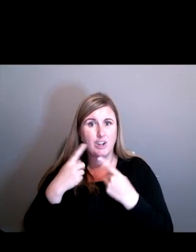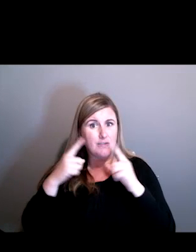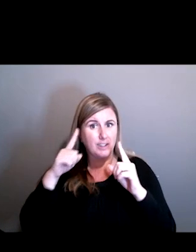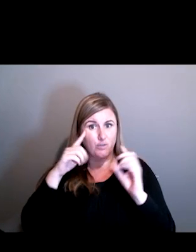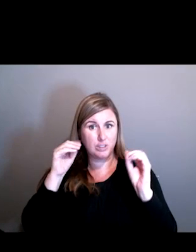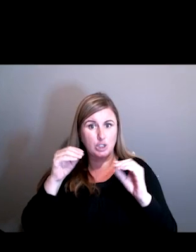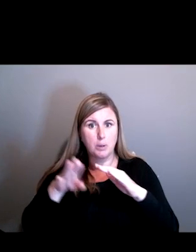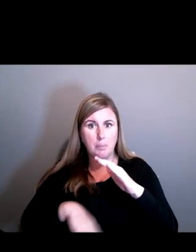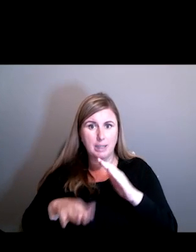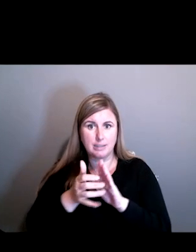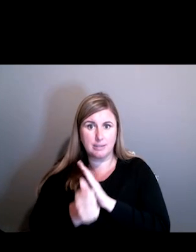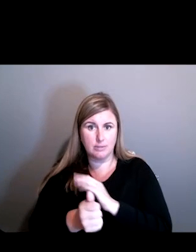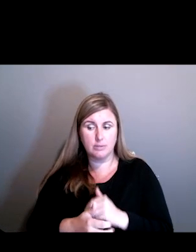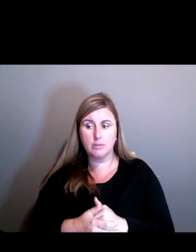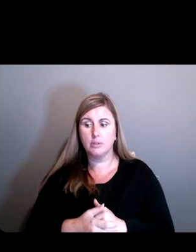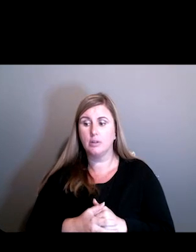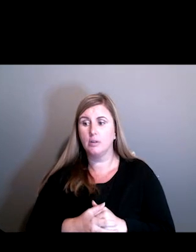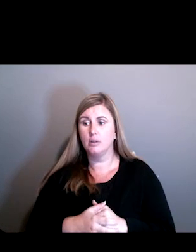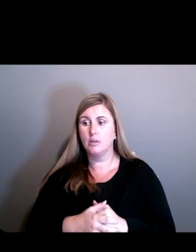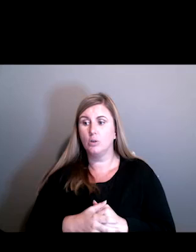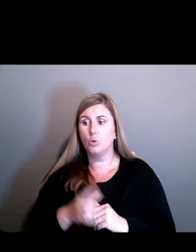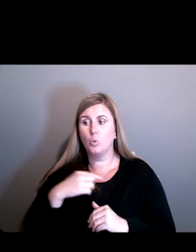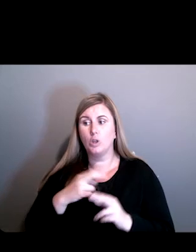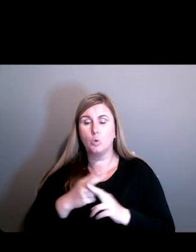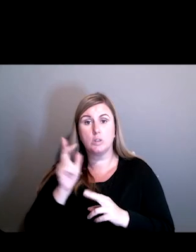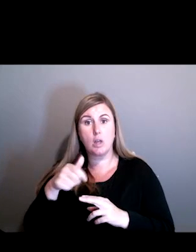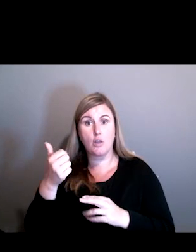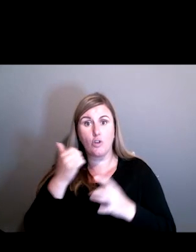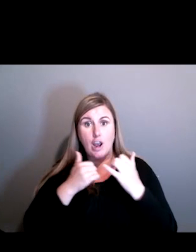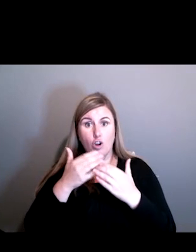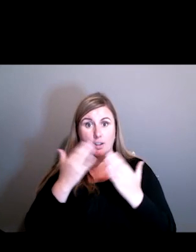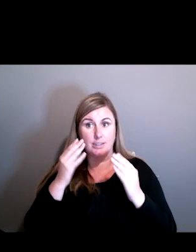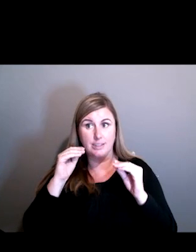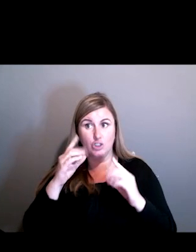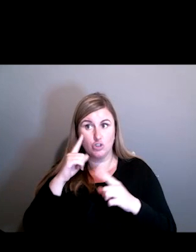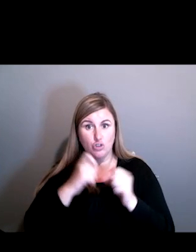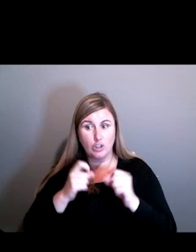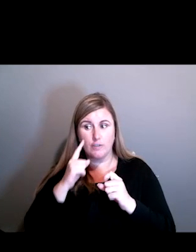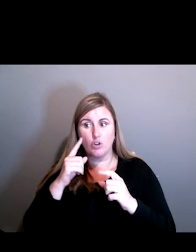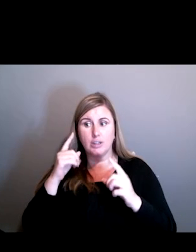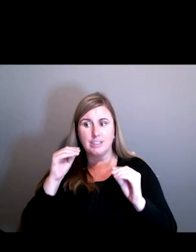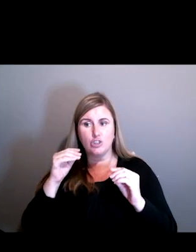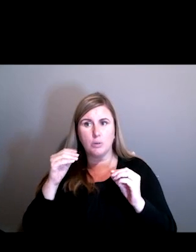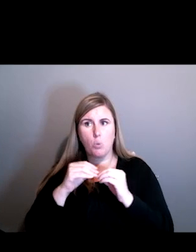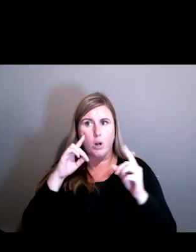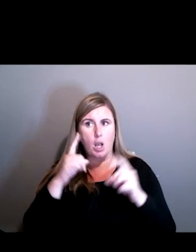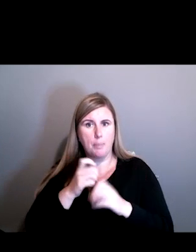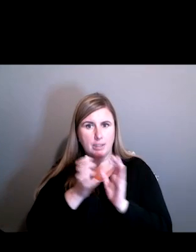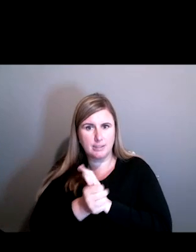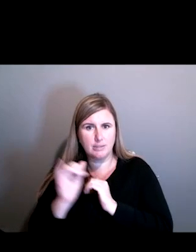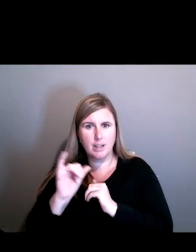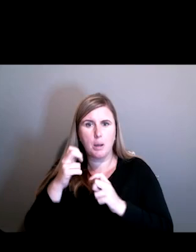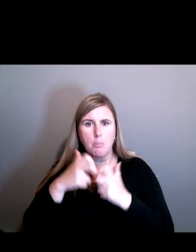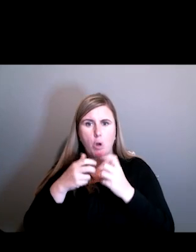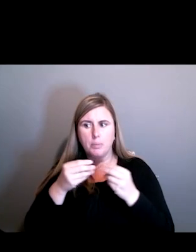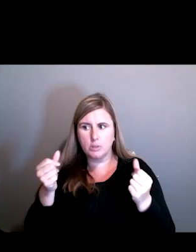the natural environment, and it's very effective for teaching basic skills. We use other errorless teaching strategies for teaching